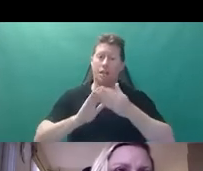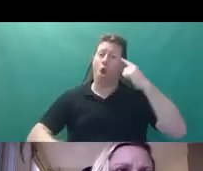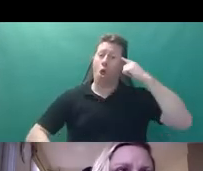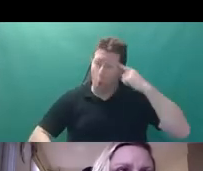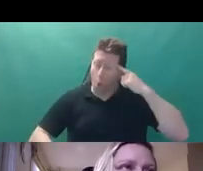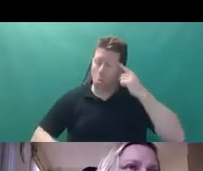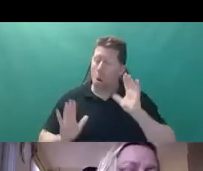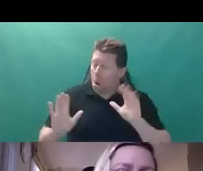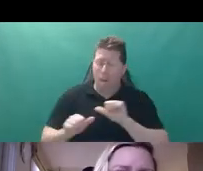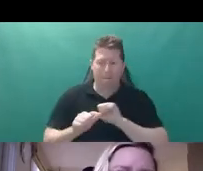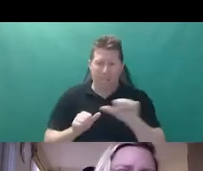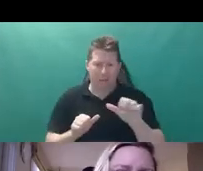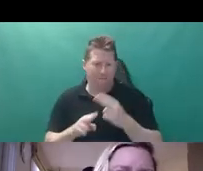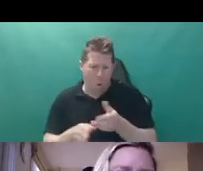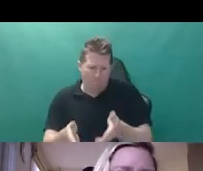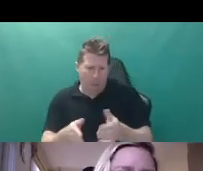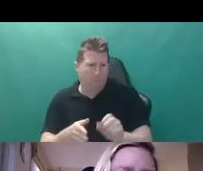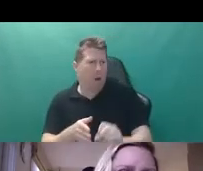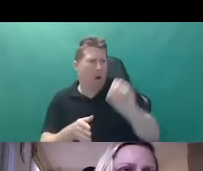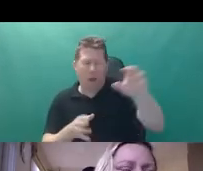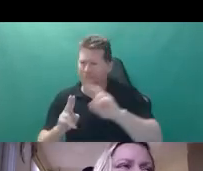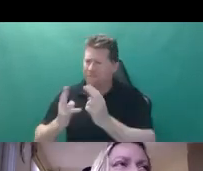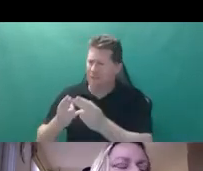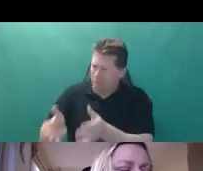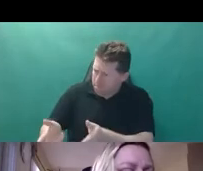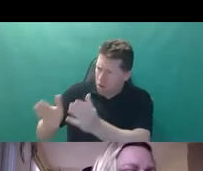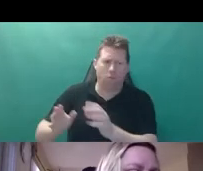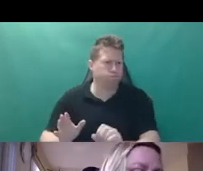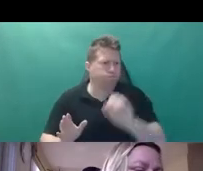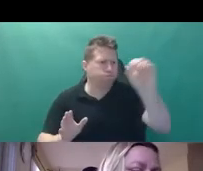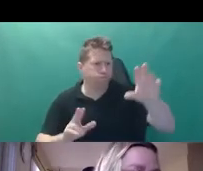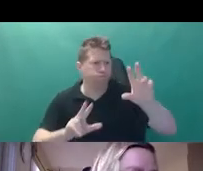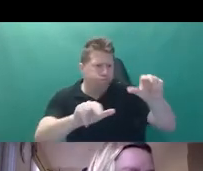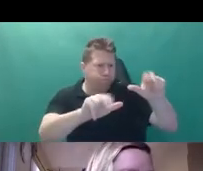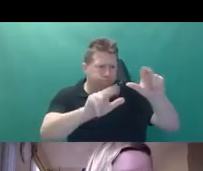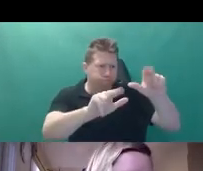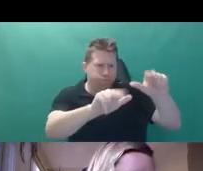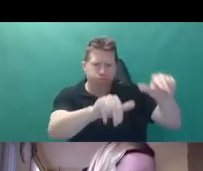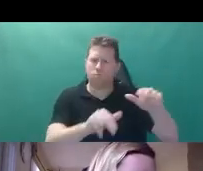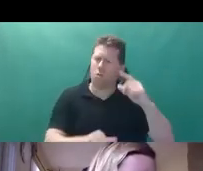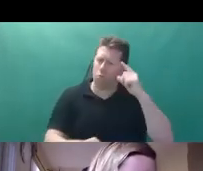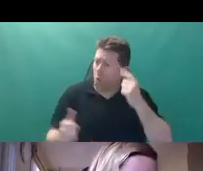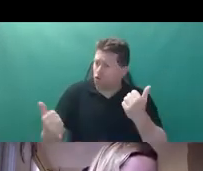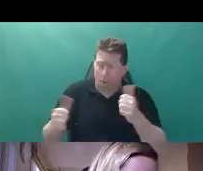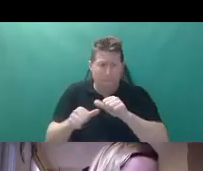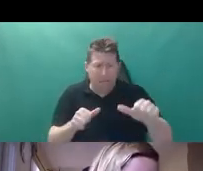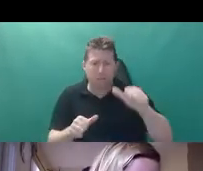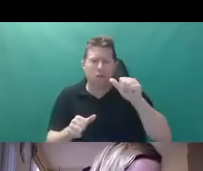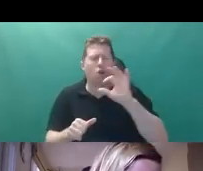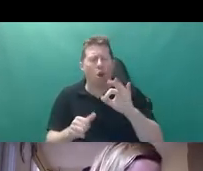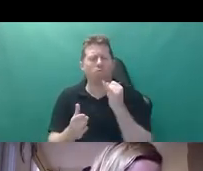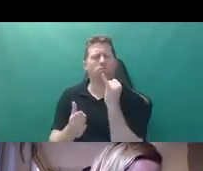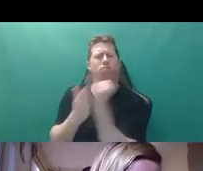thought it was best for the child and best for society as a whole. And it was condoned and supported by the medical profession.